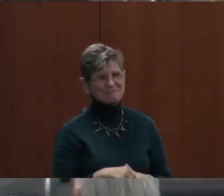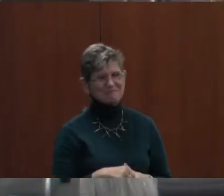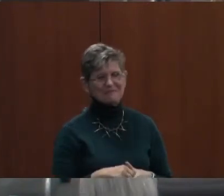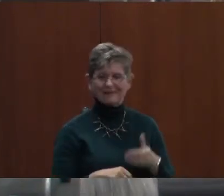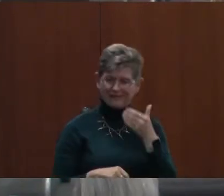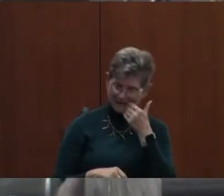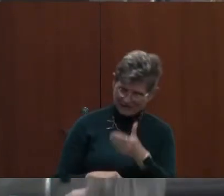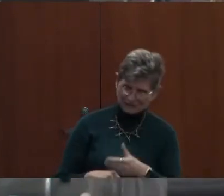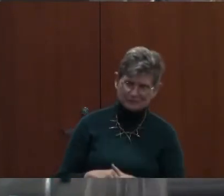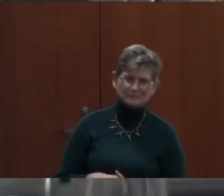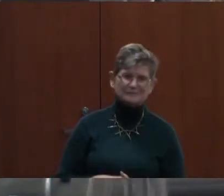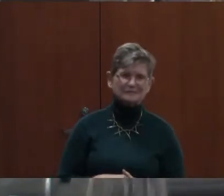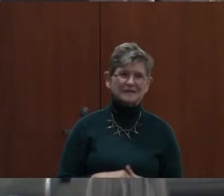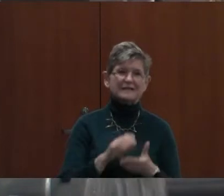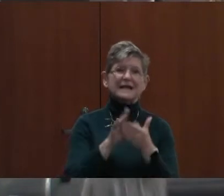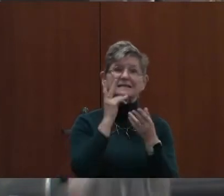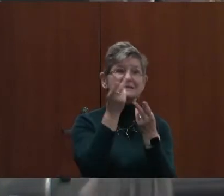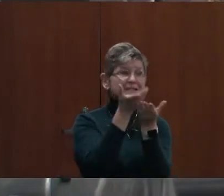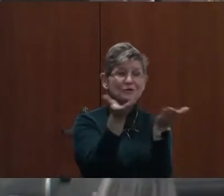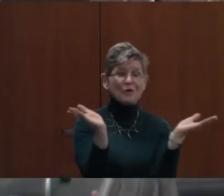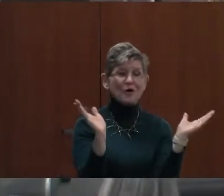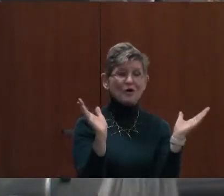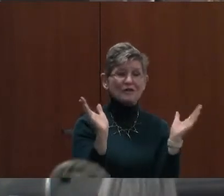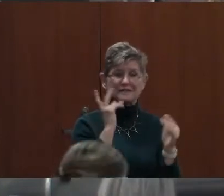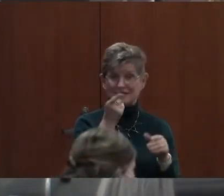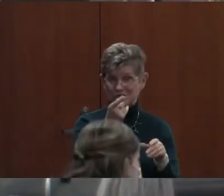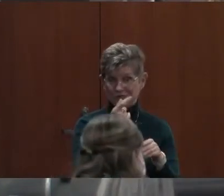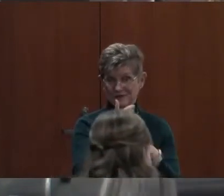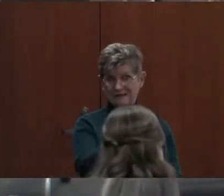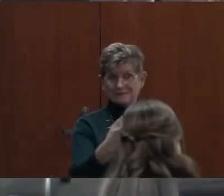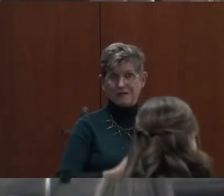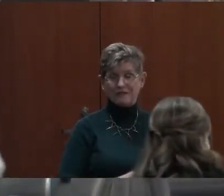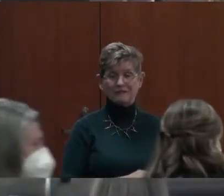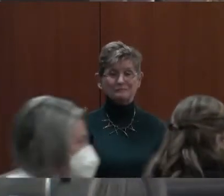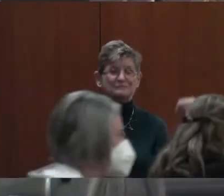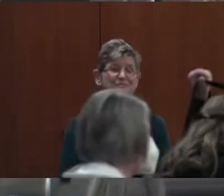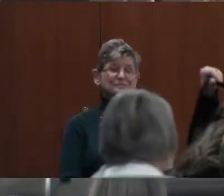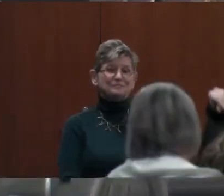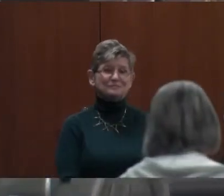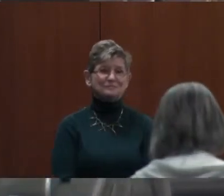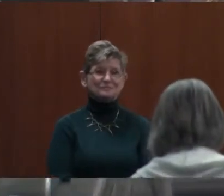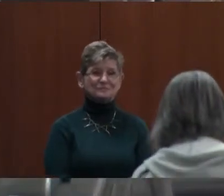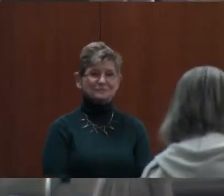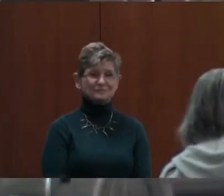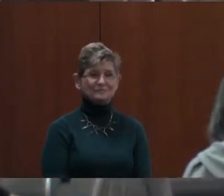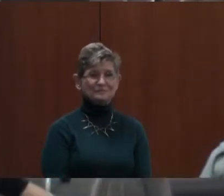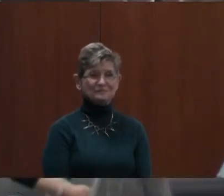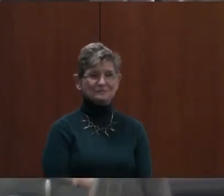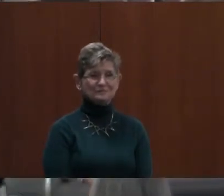Thank you. It's nice to see you all, and I'll see you in a Good month. to see you. All right.